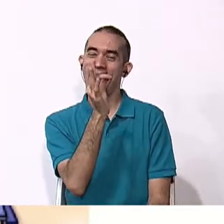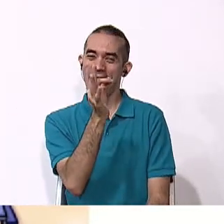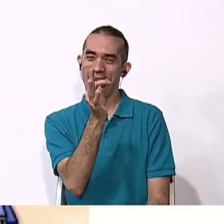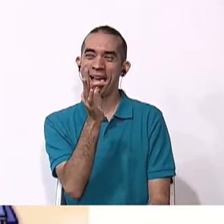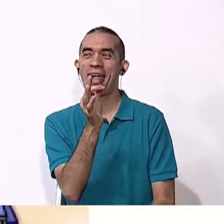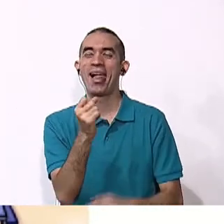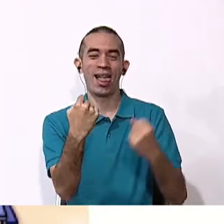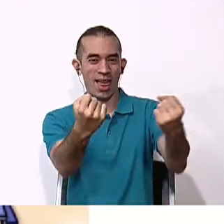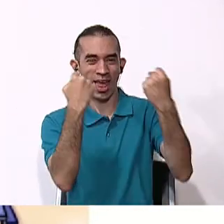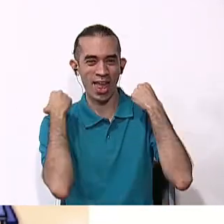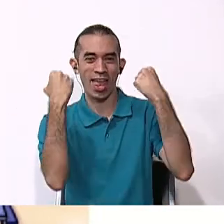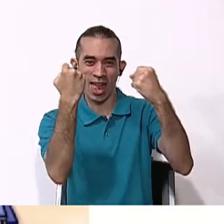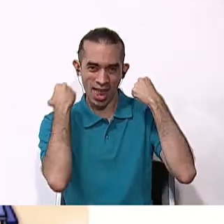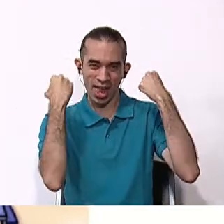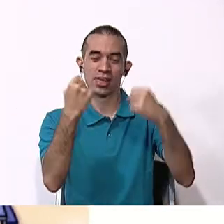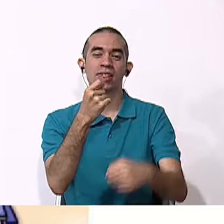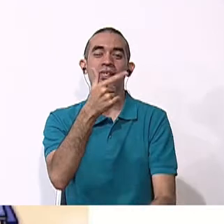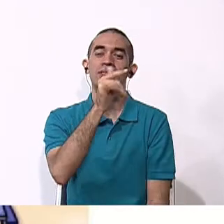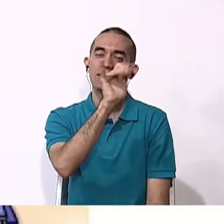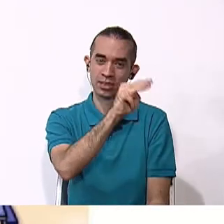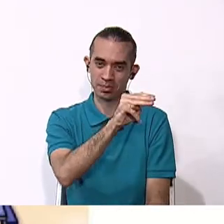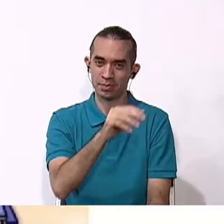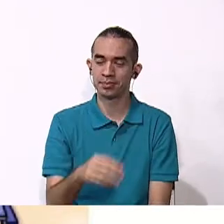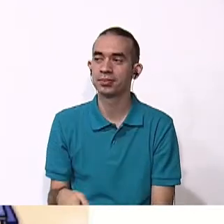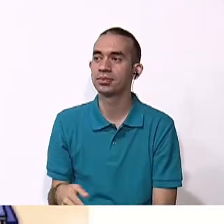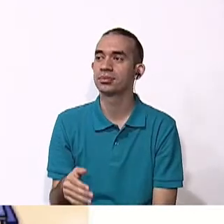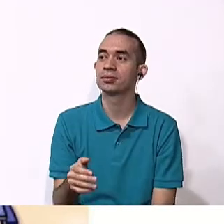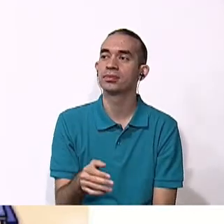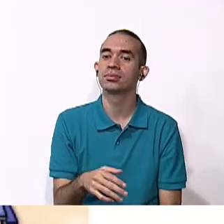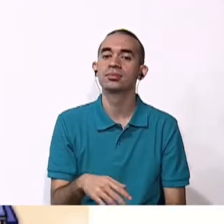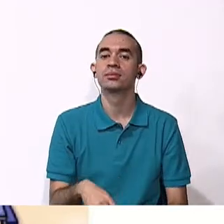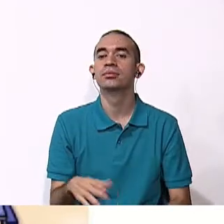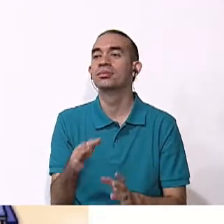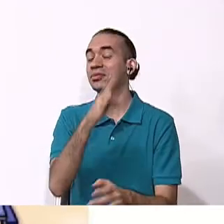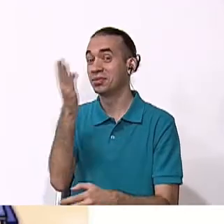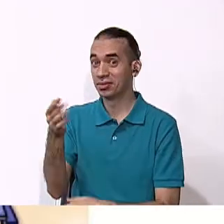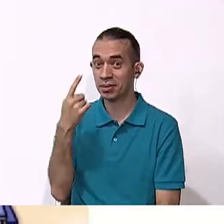Yes, the gym. This is the